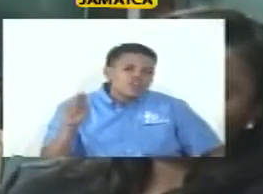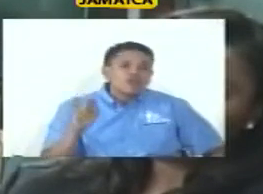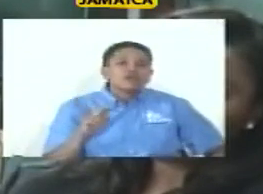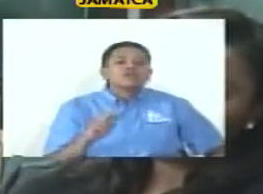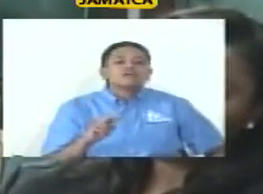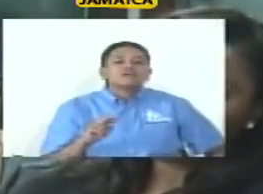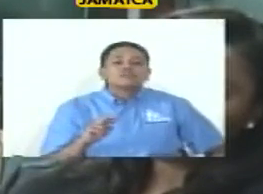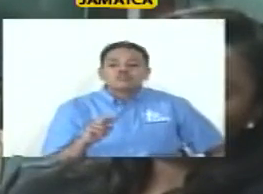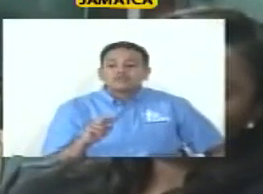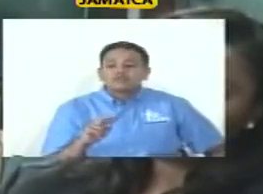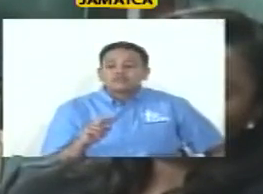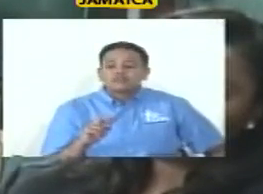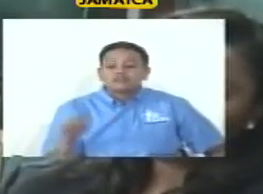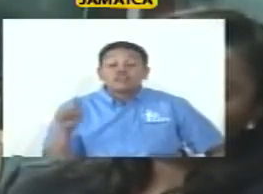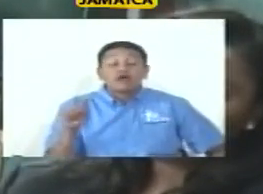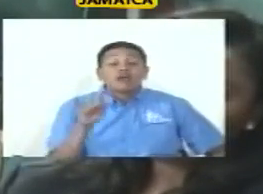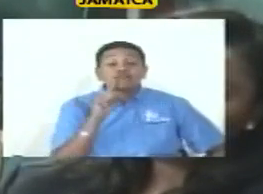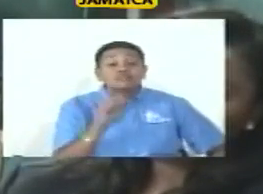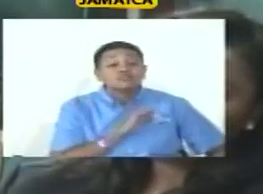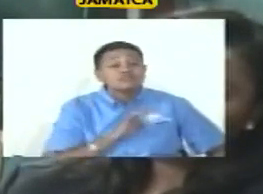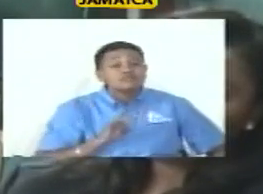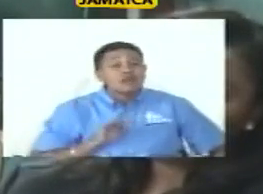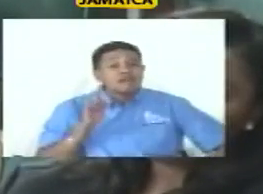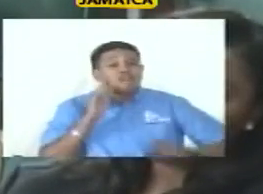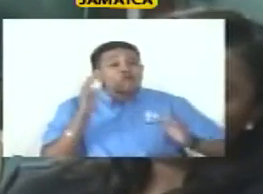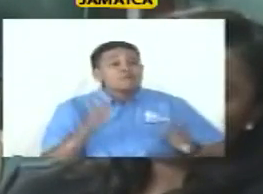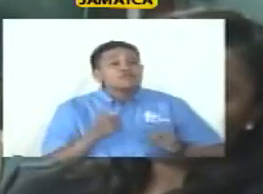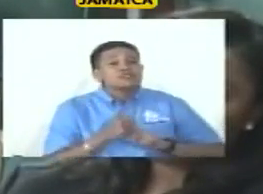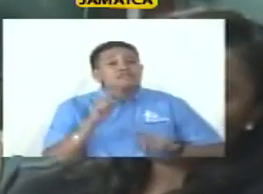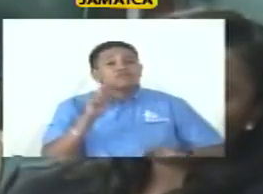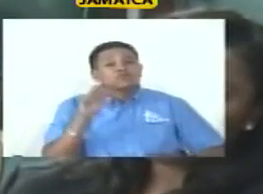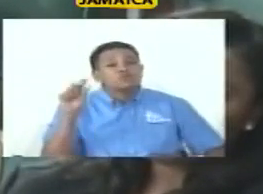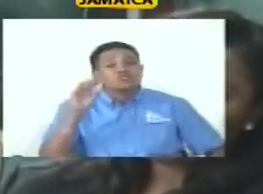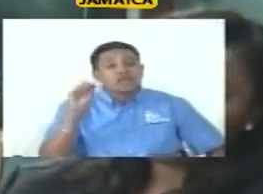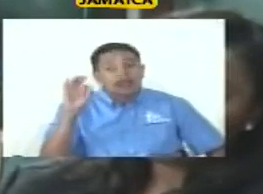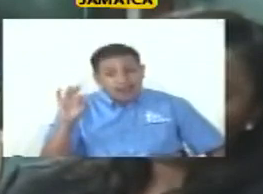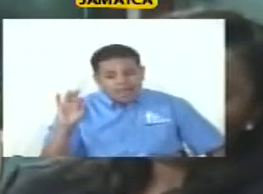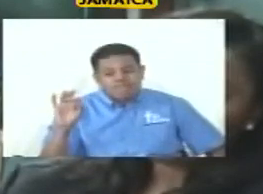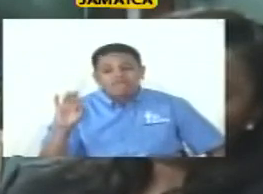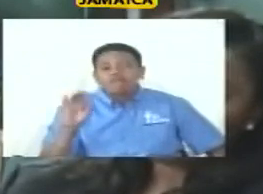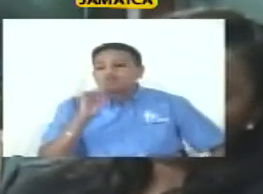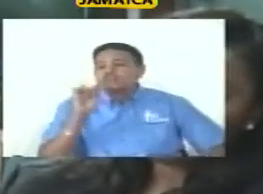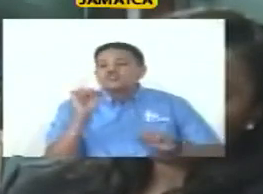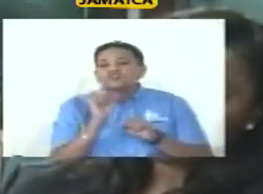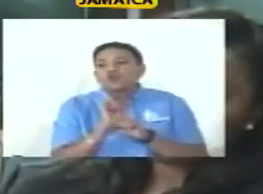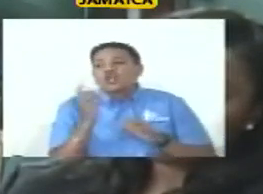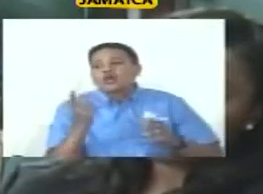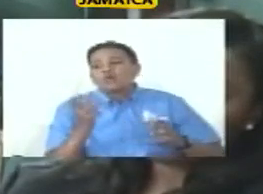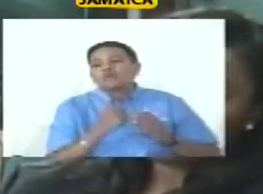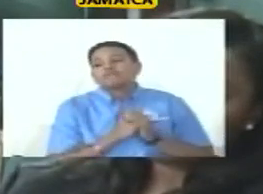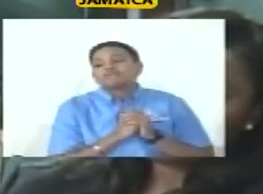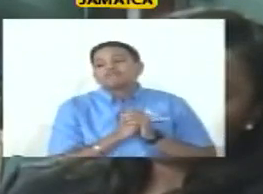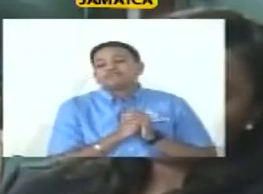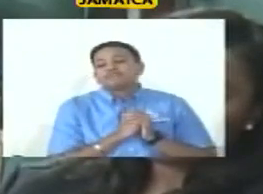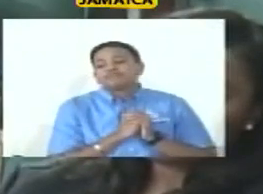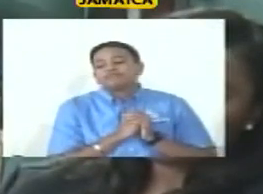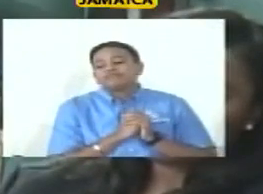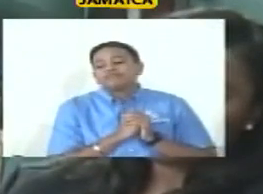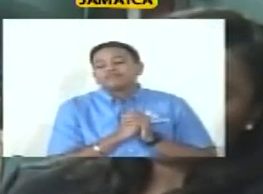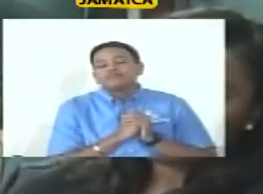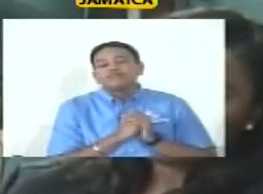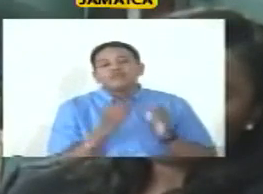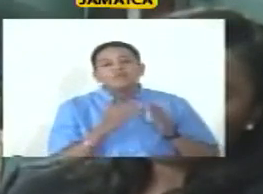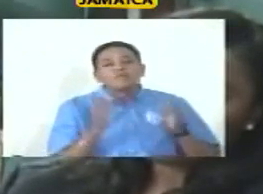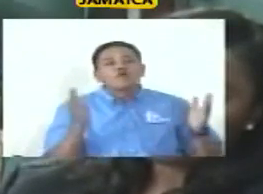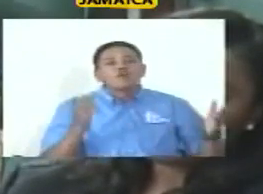they are employees of persons at 2G and F, and certainly the broad